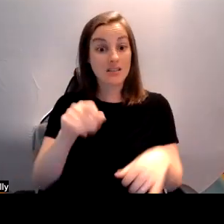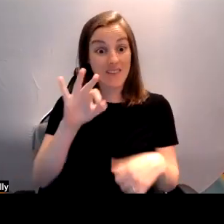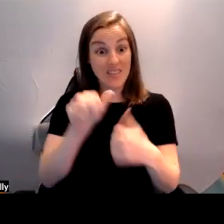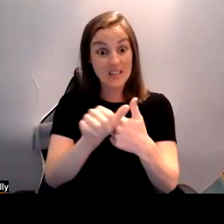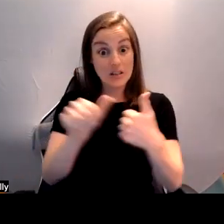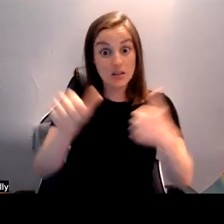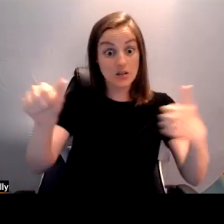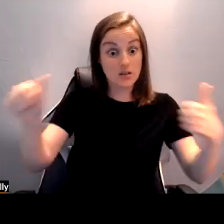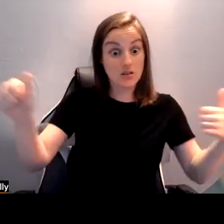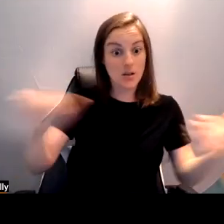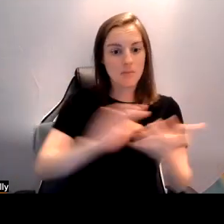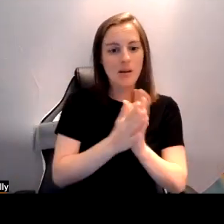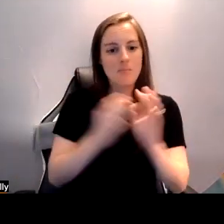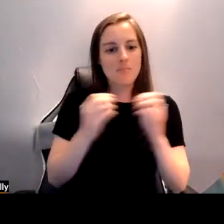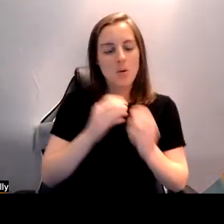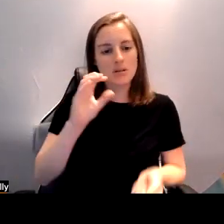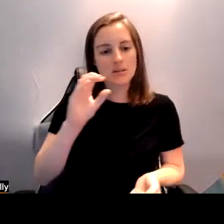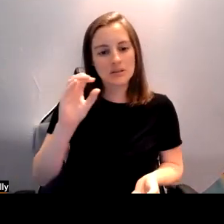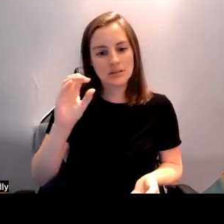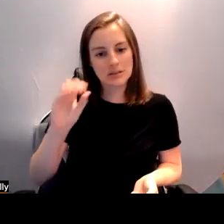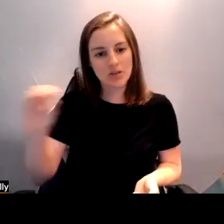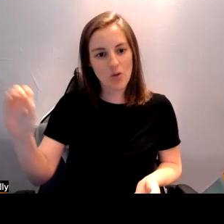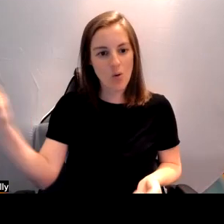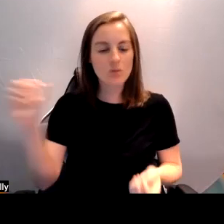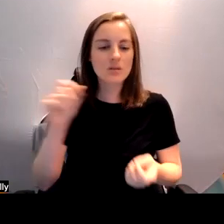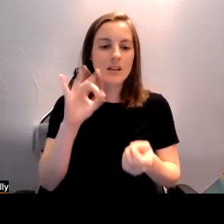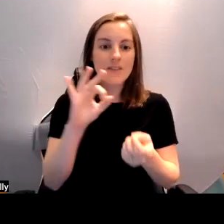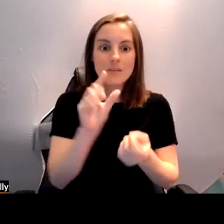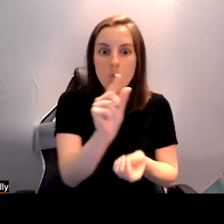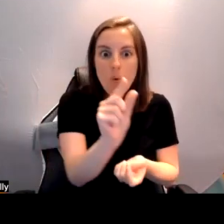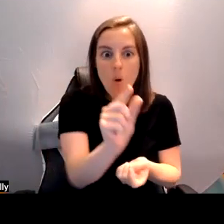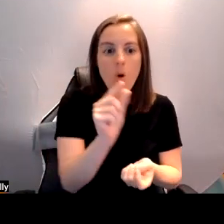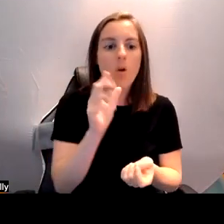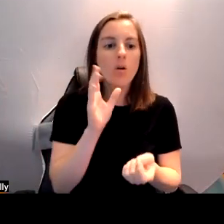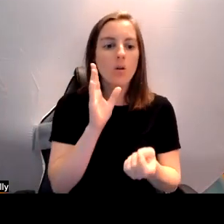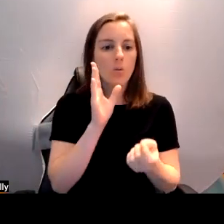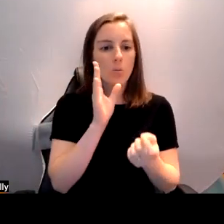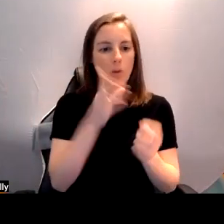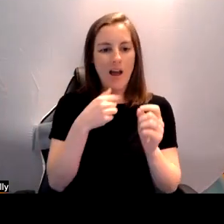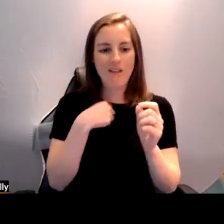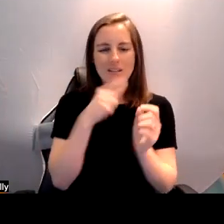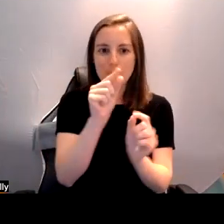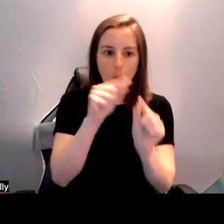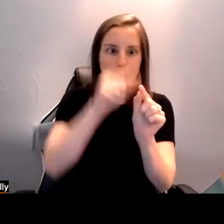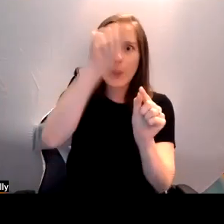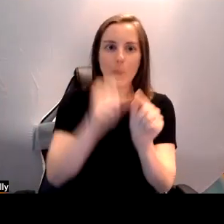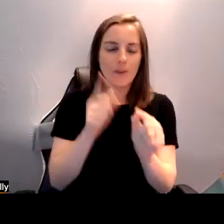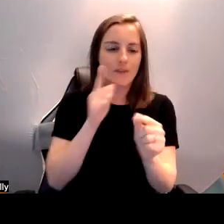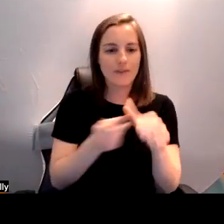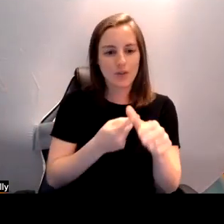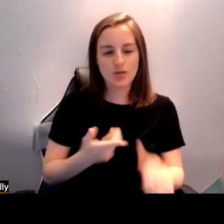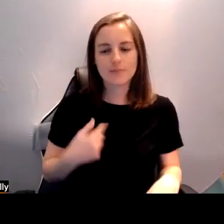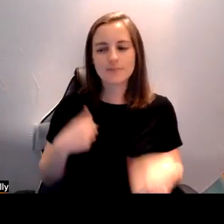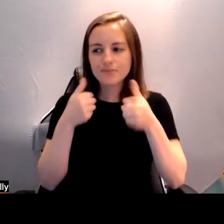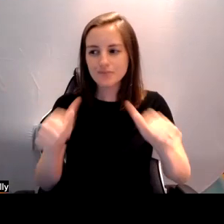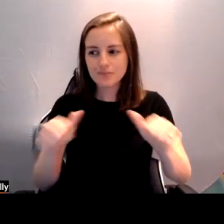with zeros, and if the distance is very small, there'll be maybe a very small blip for the first bin. We try to do all the